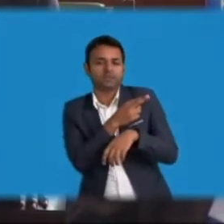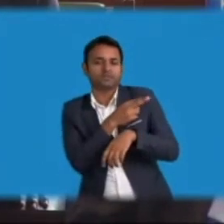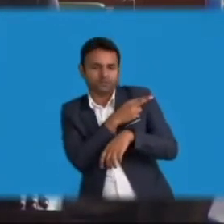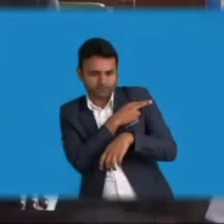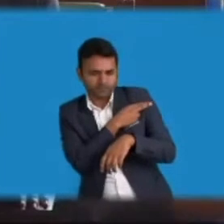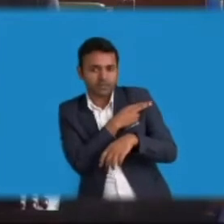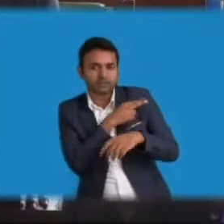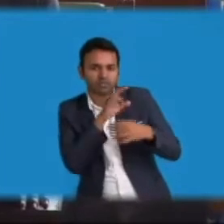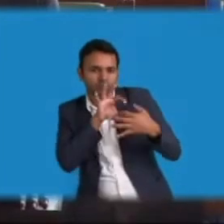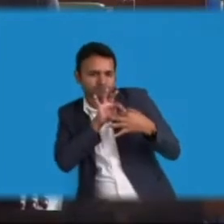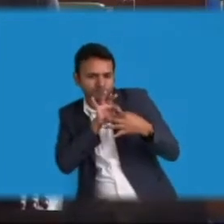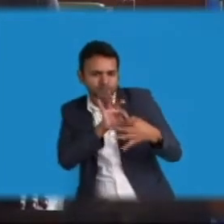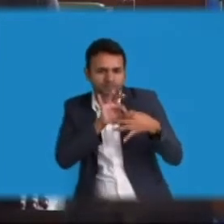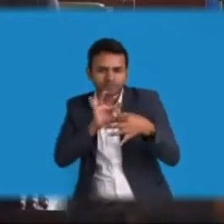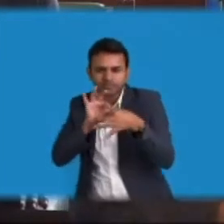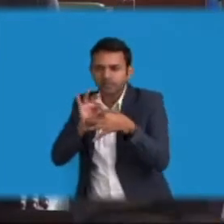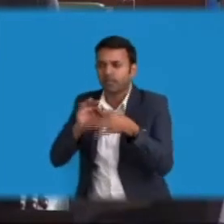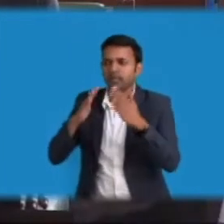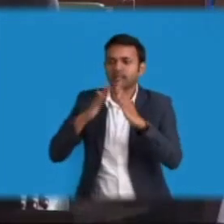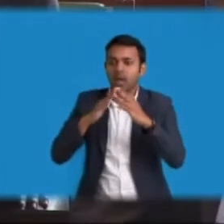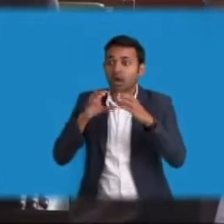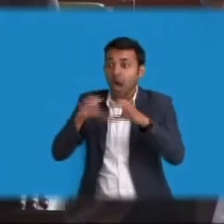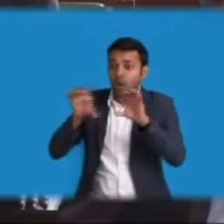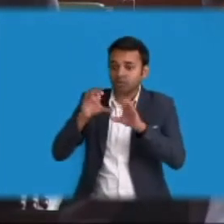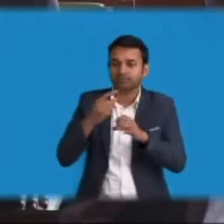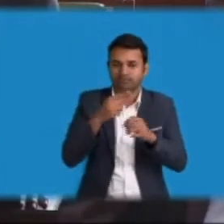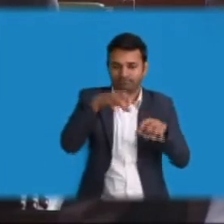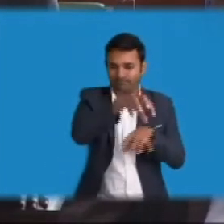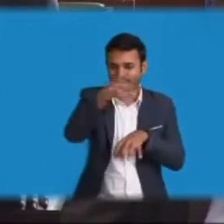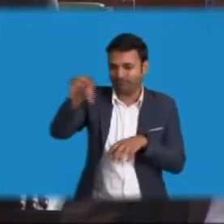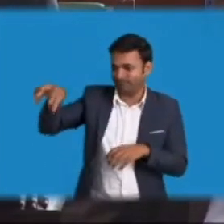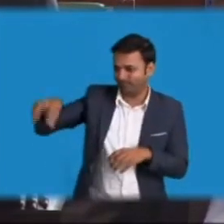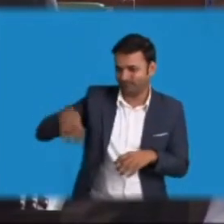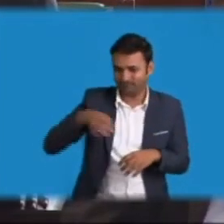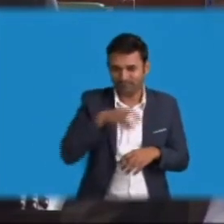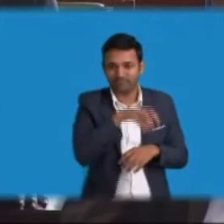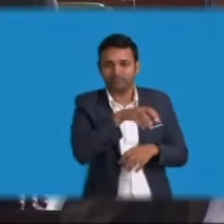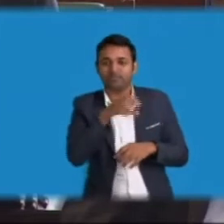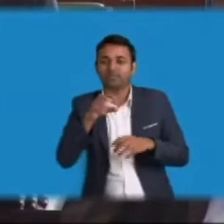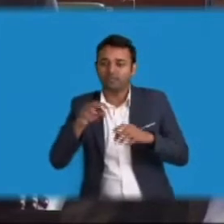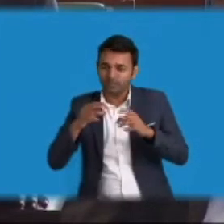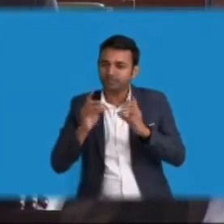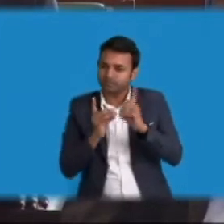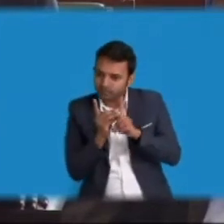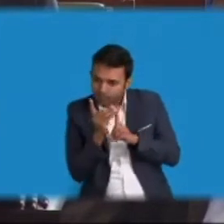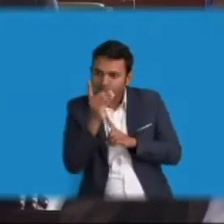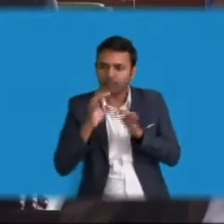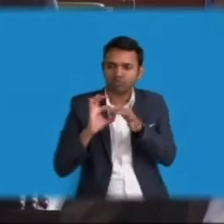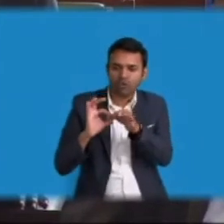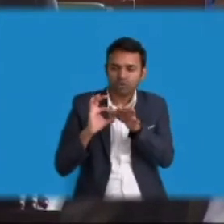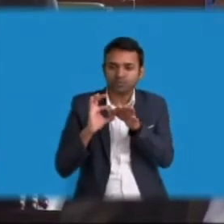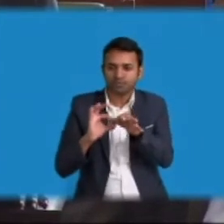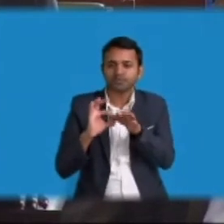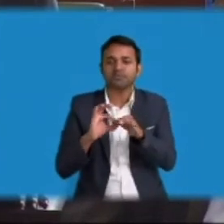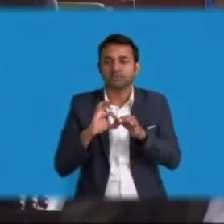is testimony to the strong and progressive relationships between the central government, our ministry, and municipal